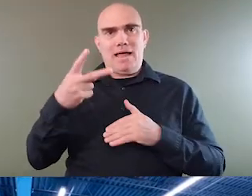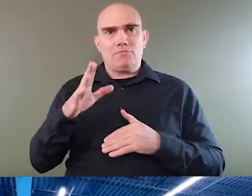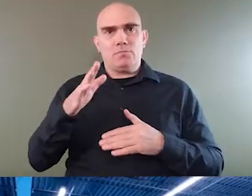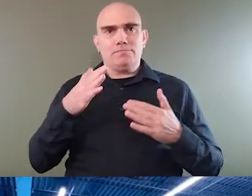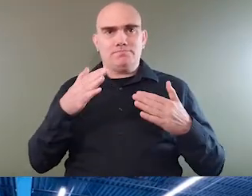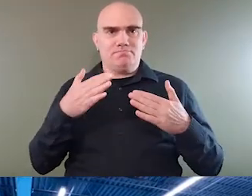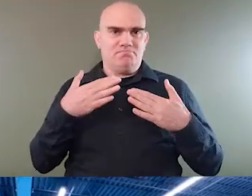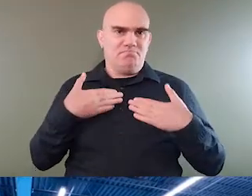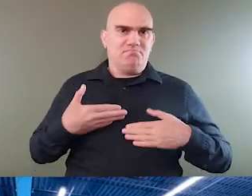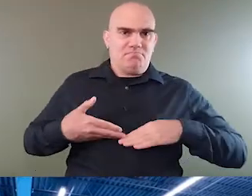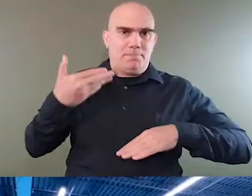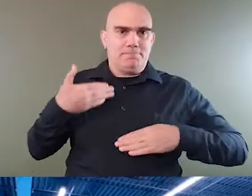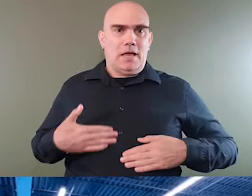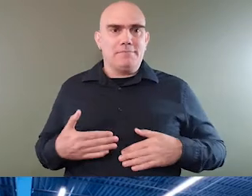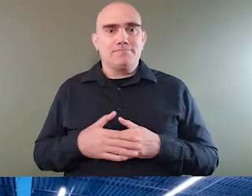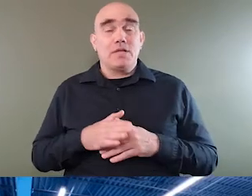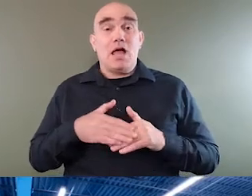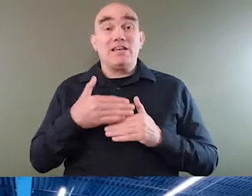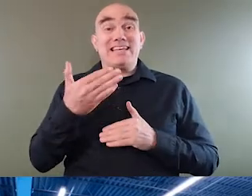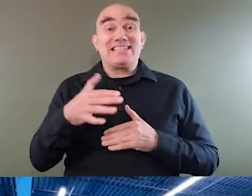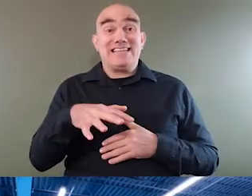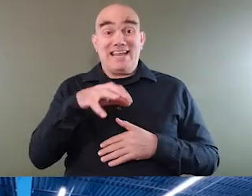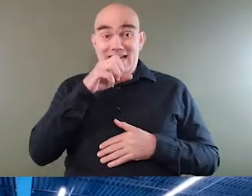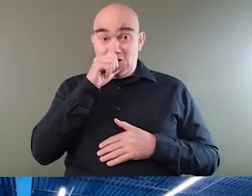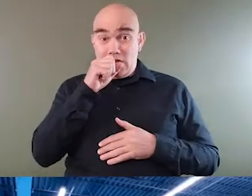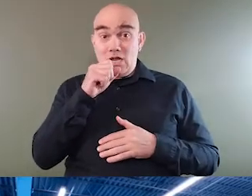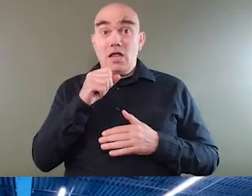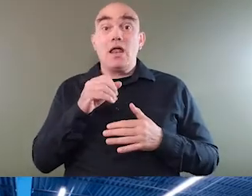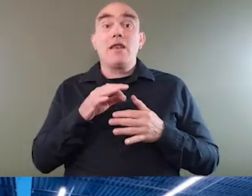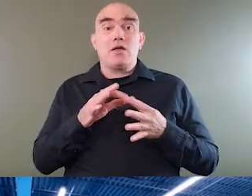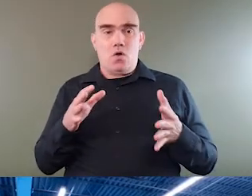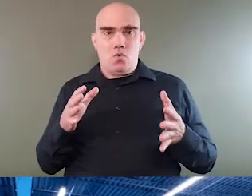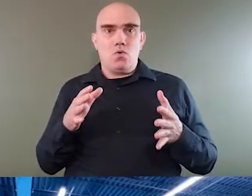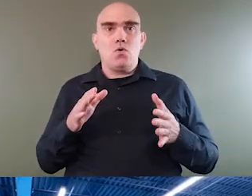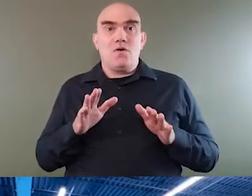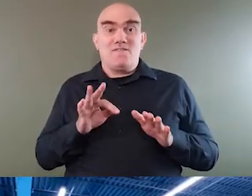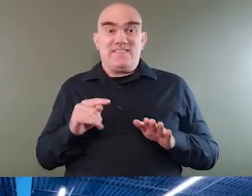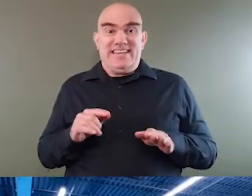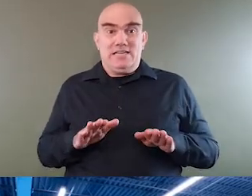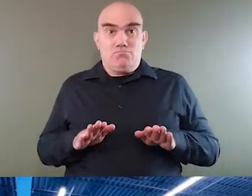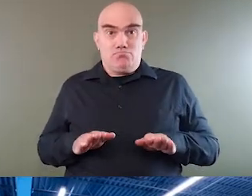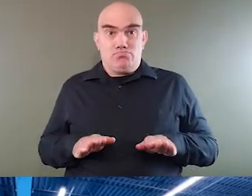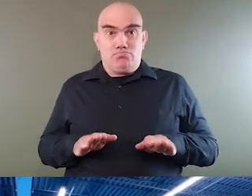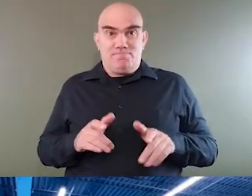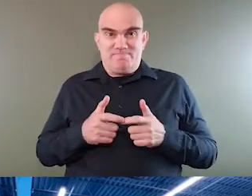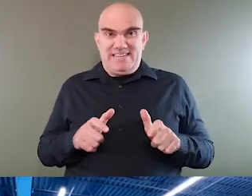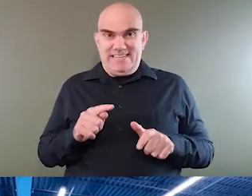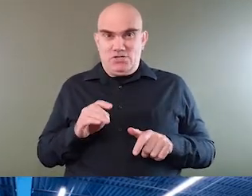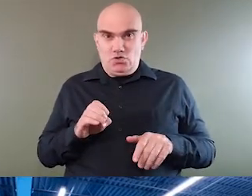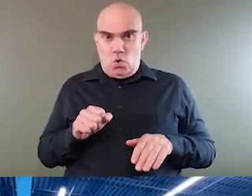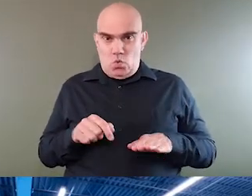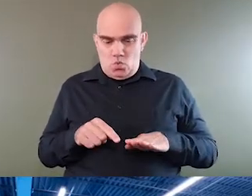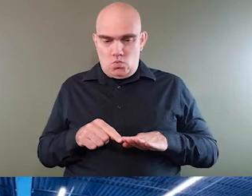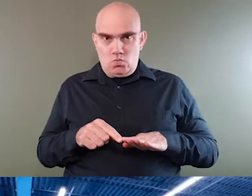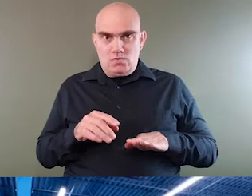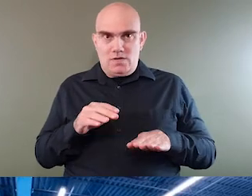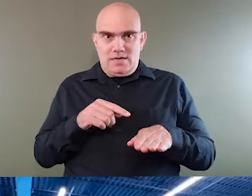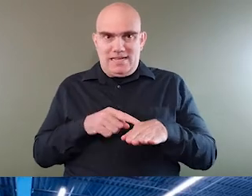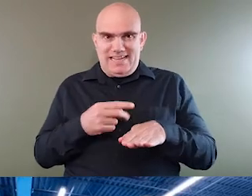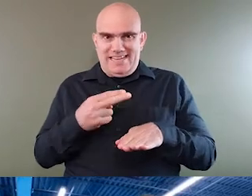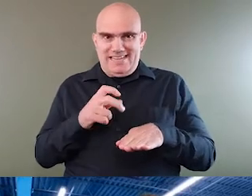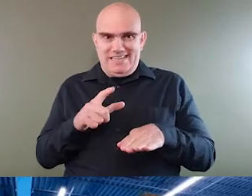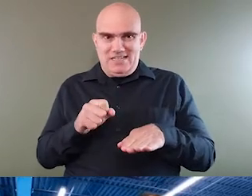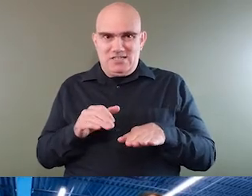On your next inhale, let's rise up. Press through your feet, and your big toes, your heels. Tuck your tailbone